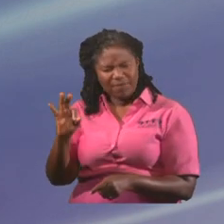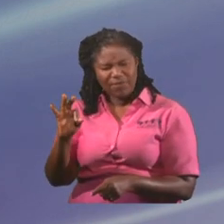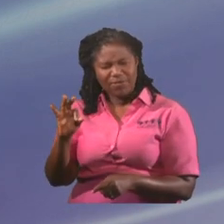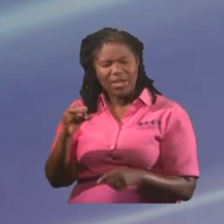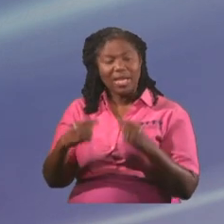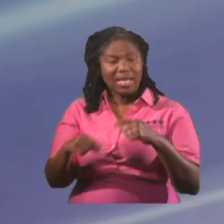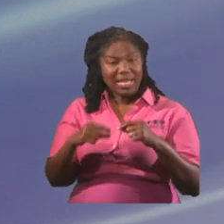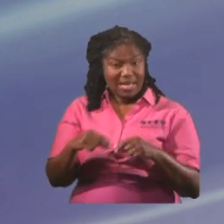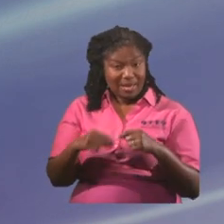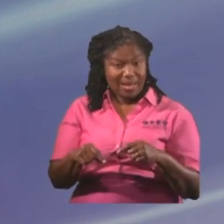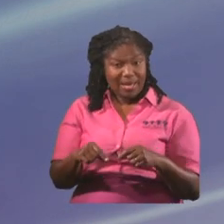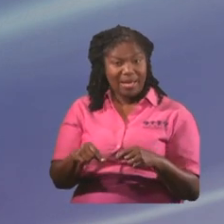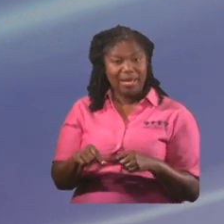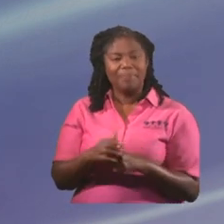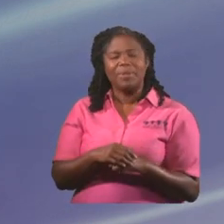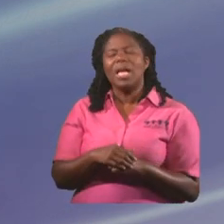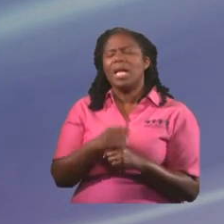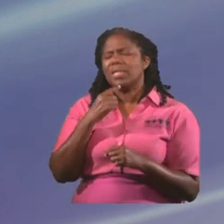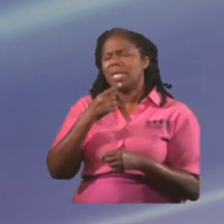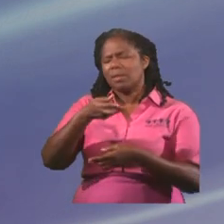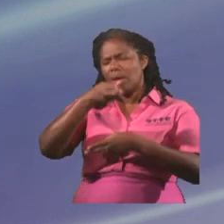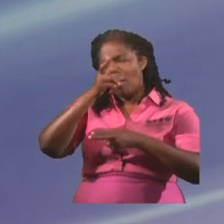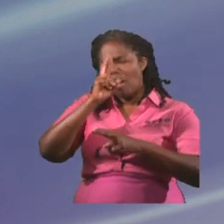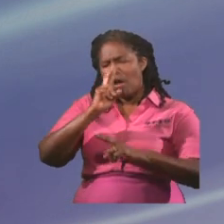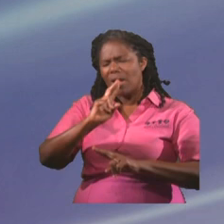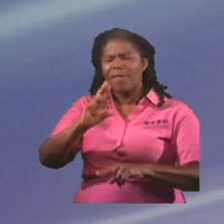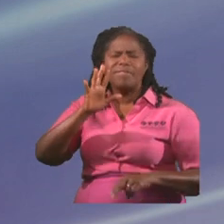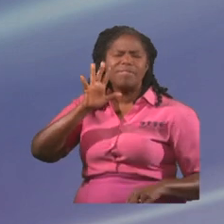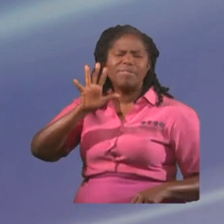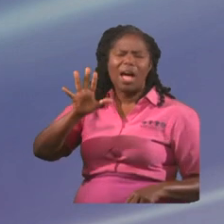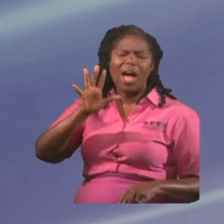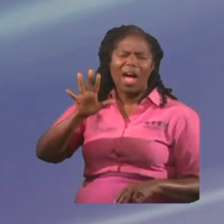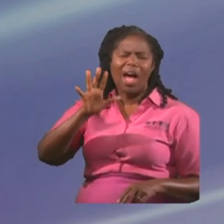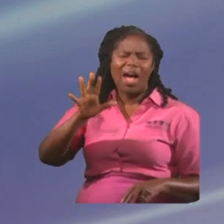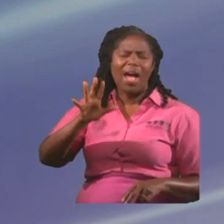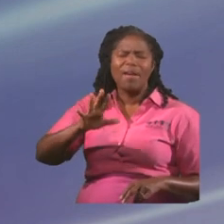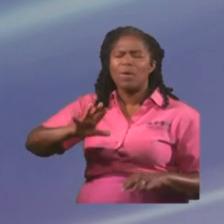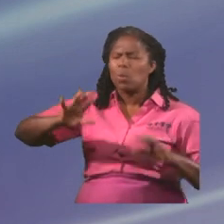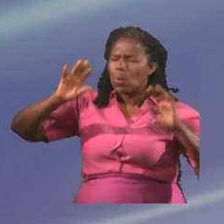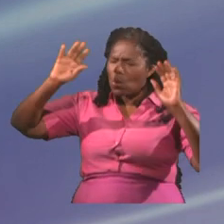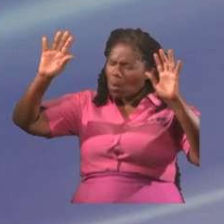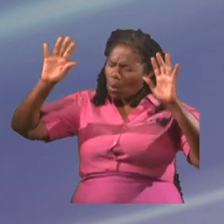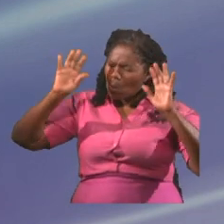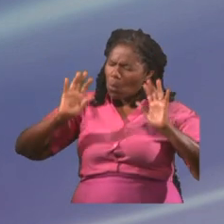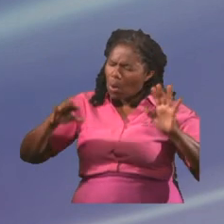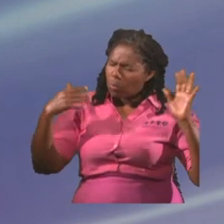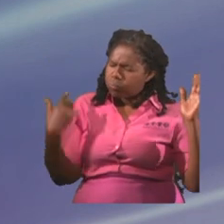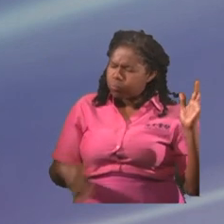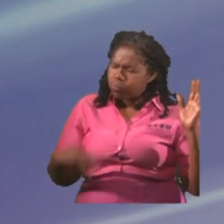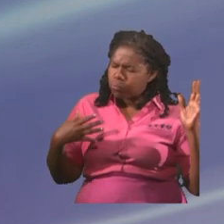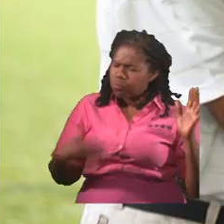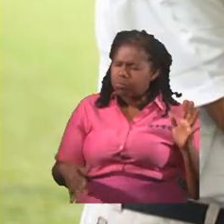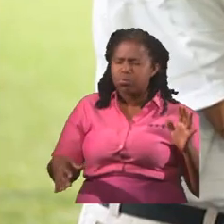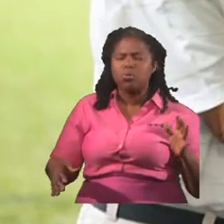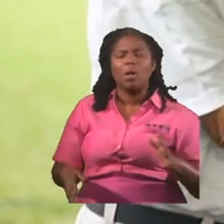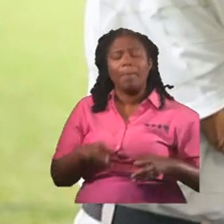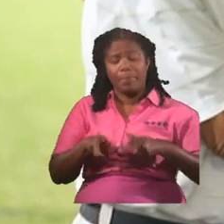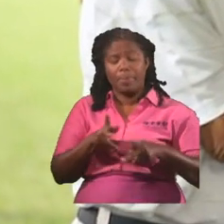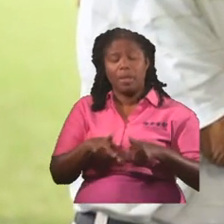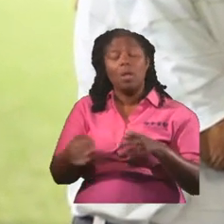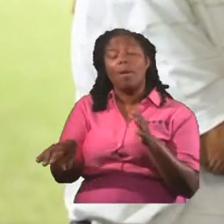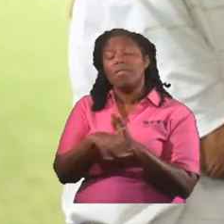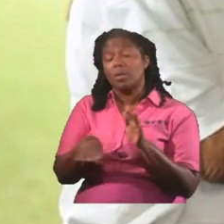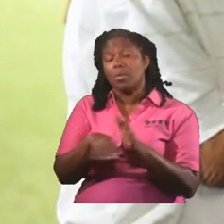honor five legendary icons of Tobago football whose immense contributions have shaped the sport on the island. Led